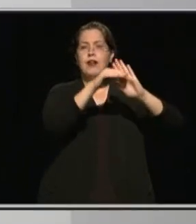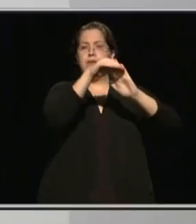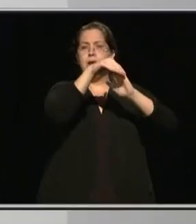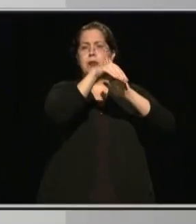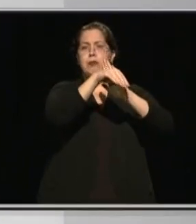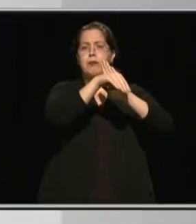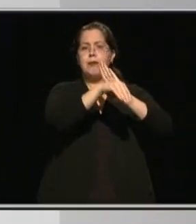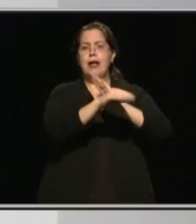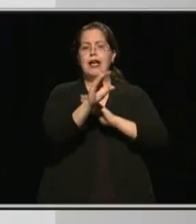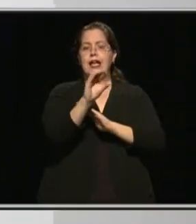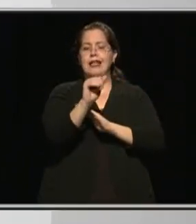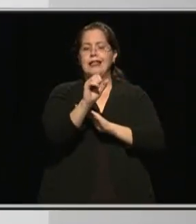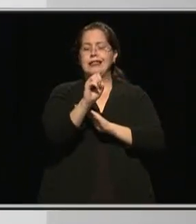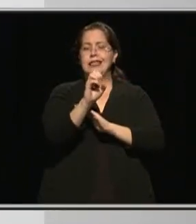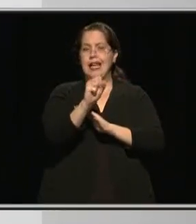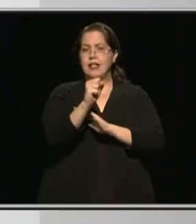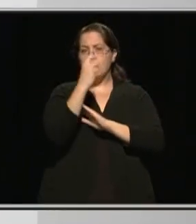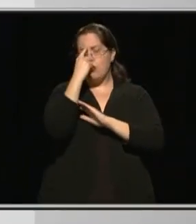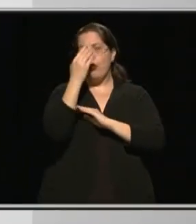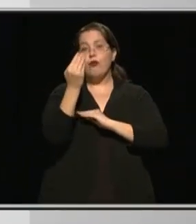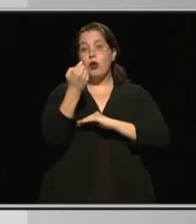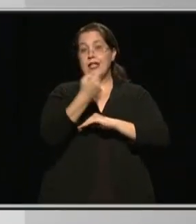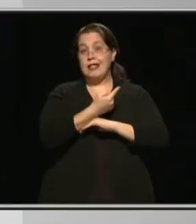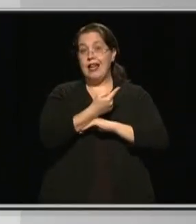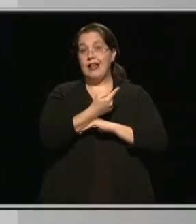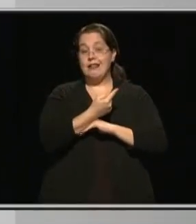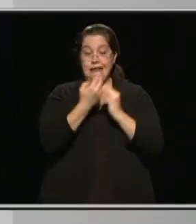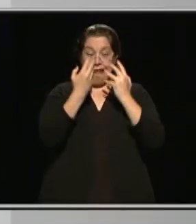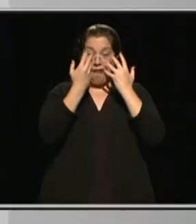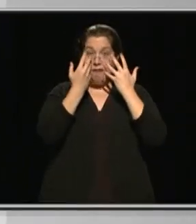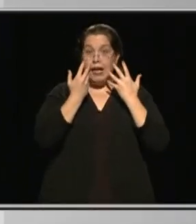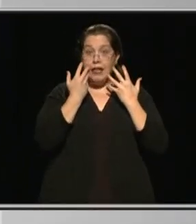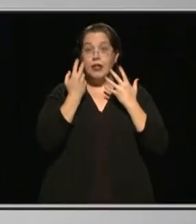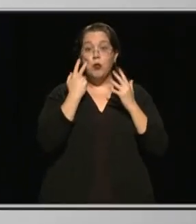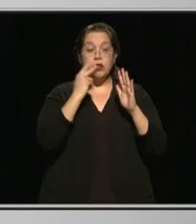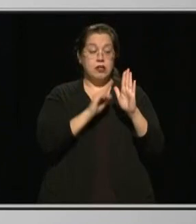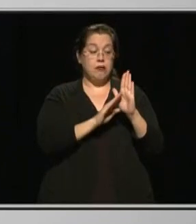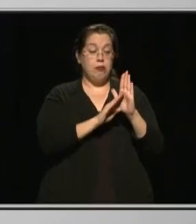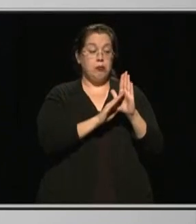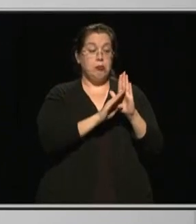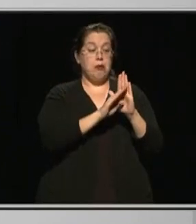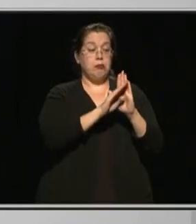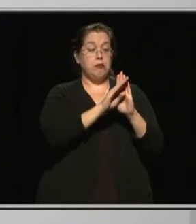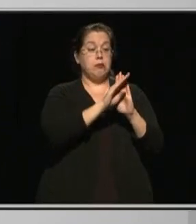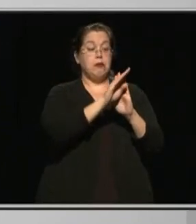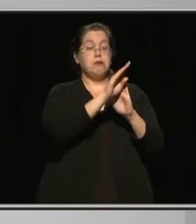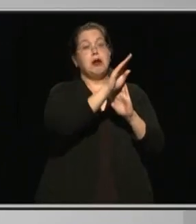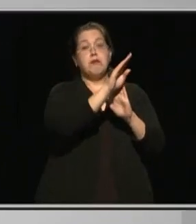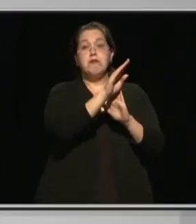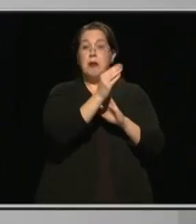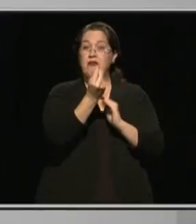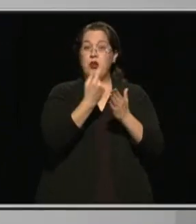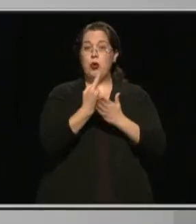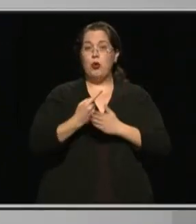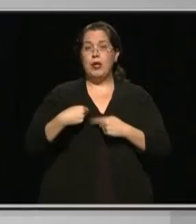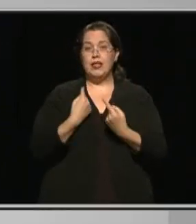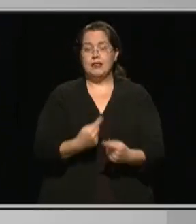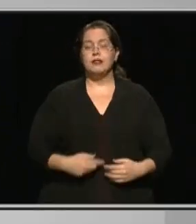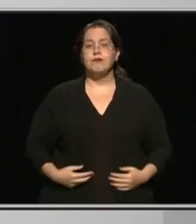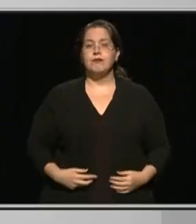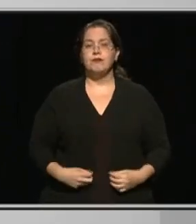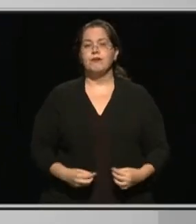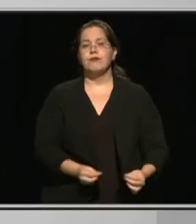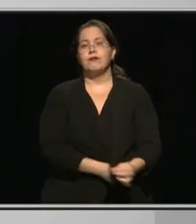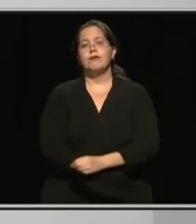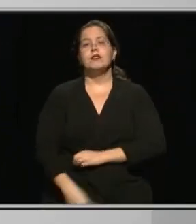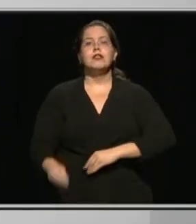cases over a 14-day period. And unfortunately, we instead are seeing a sustained increase in cases over the last couple of weeks. Let me go to